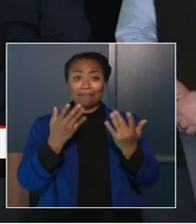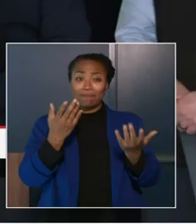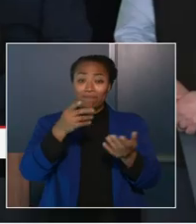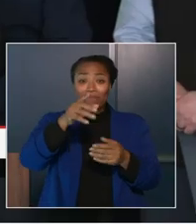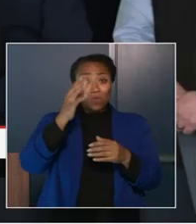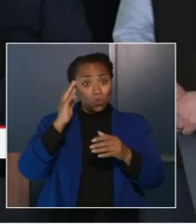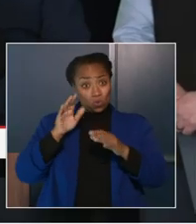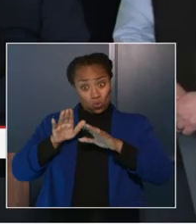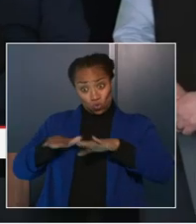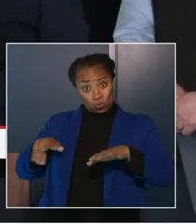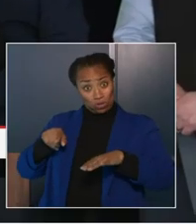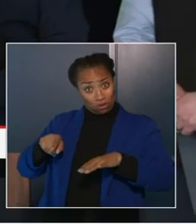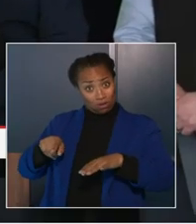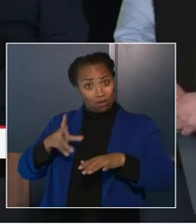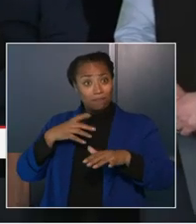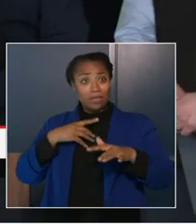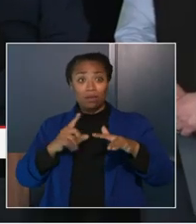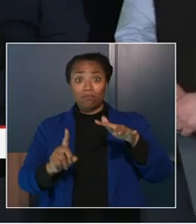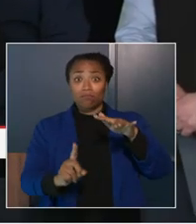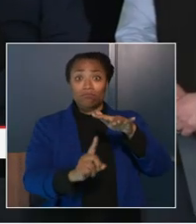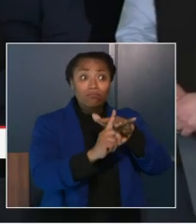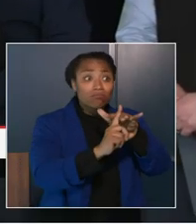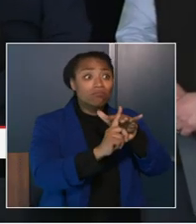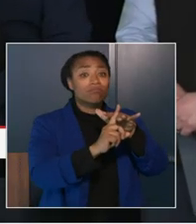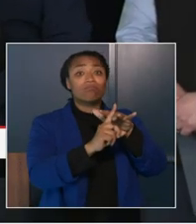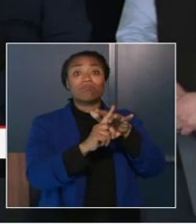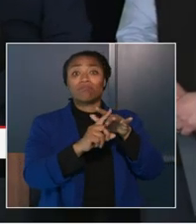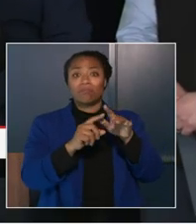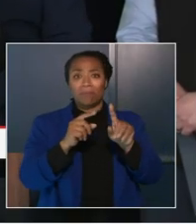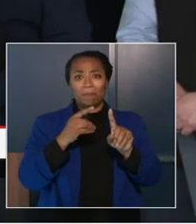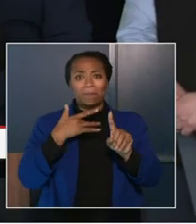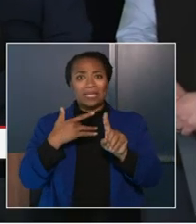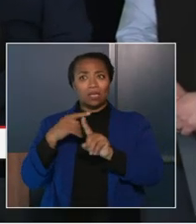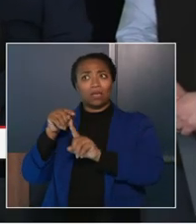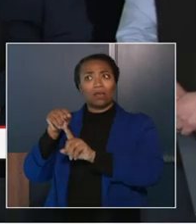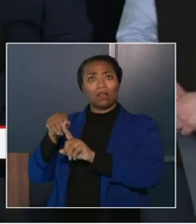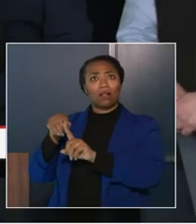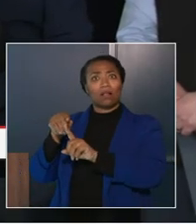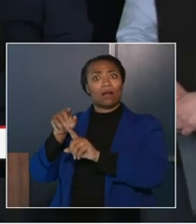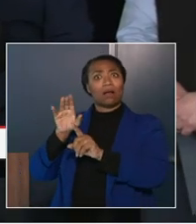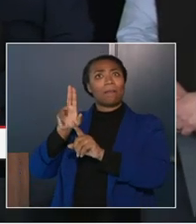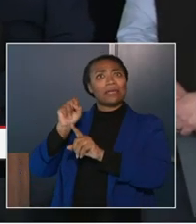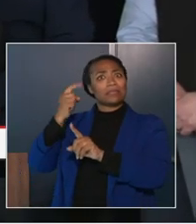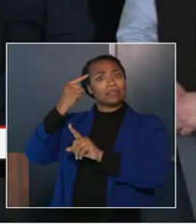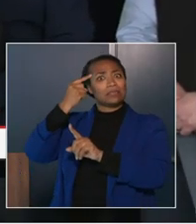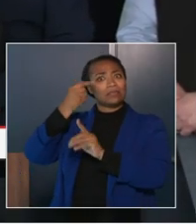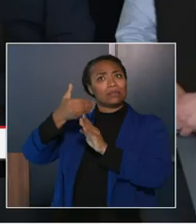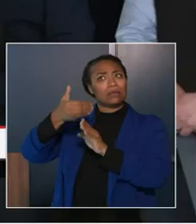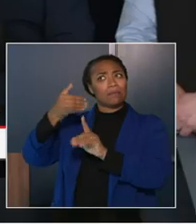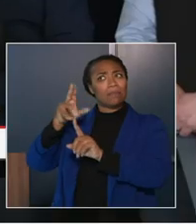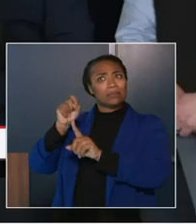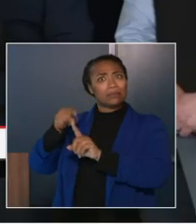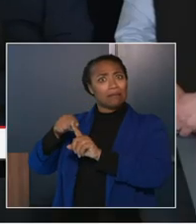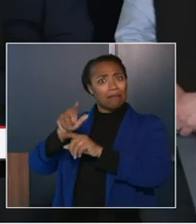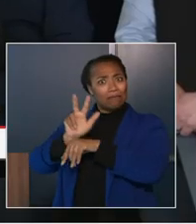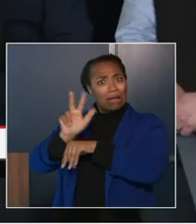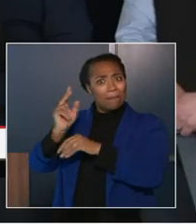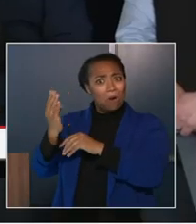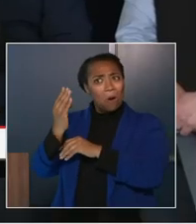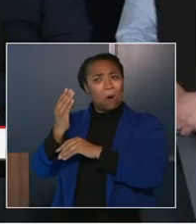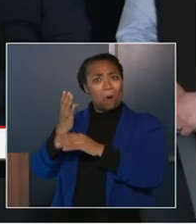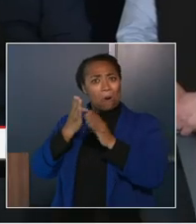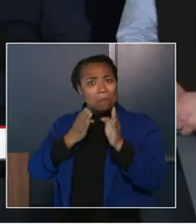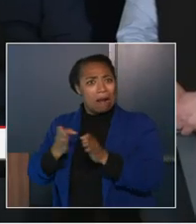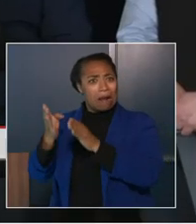a.m. When we are expecting heavy snow that are carrying some of our students. And the other part of